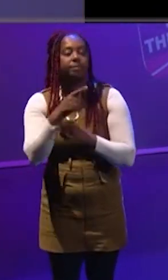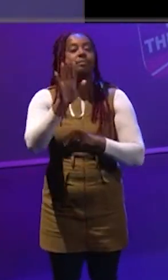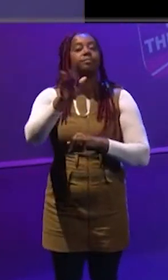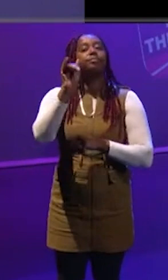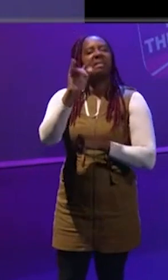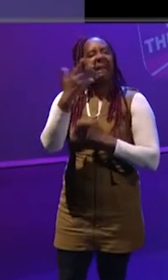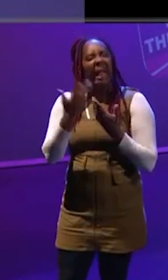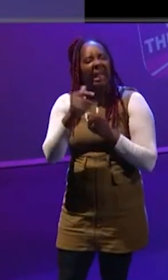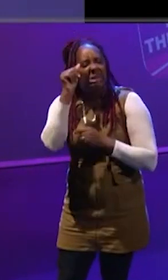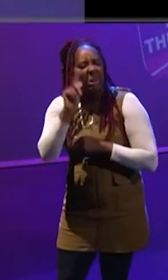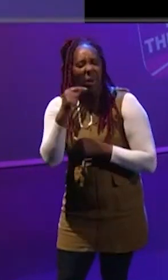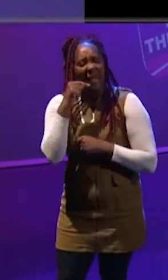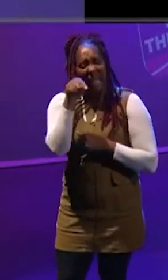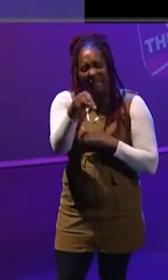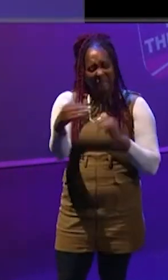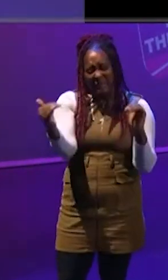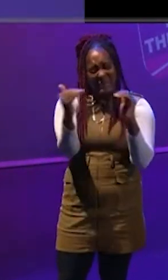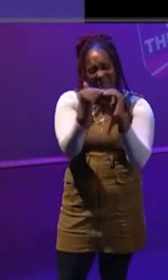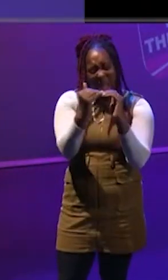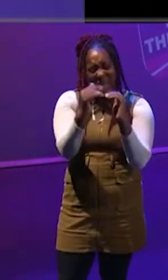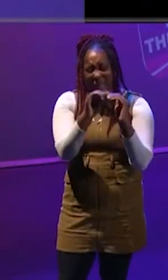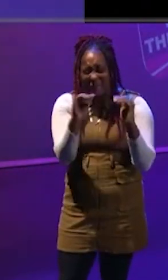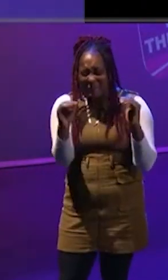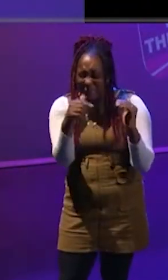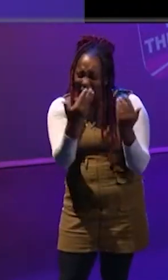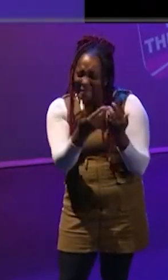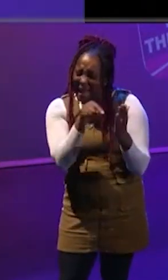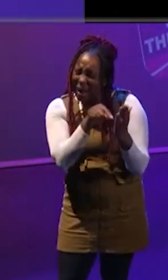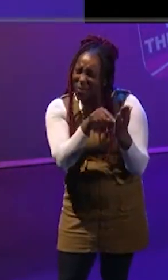what? Where we're at doesn't align quite